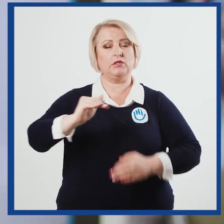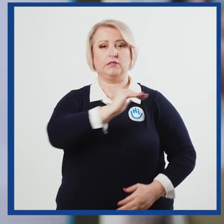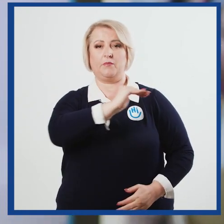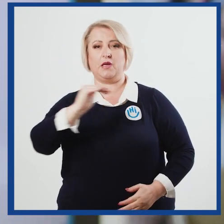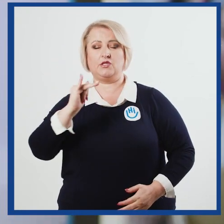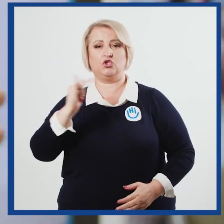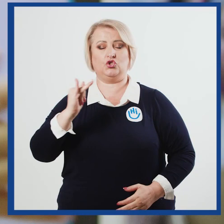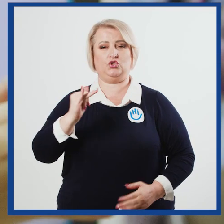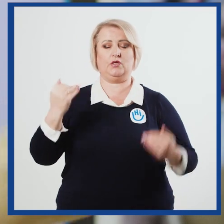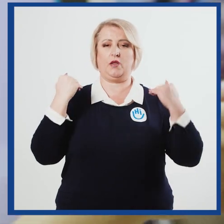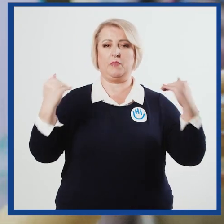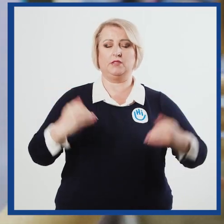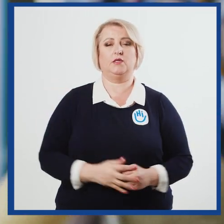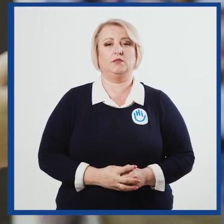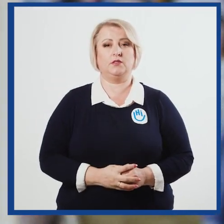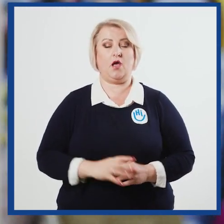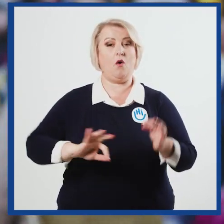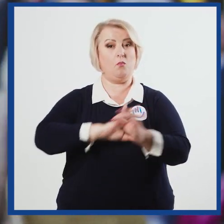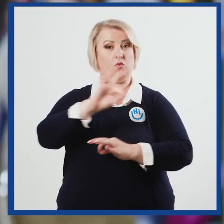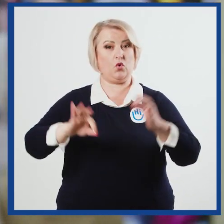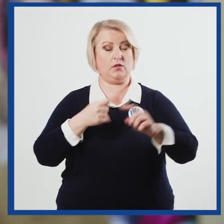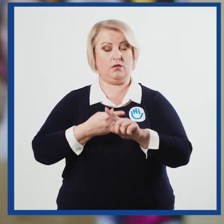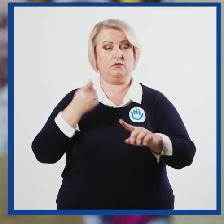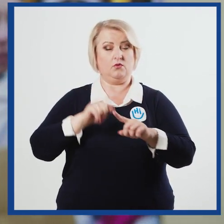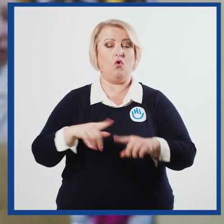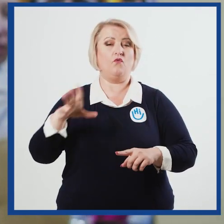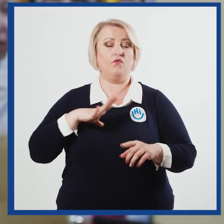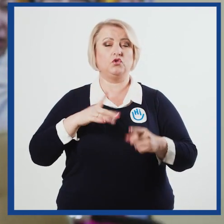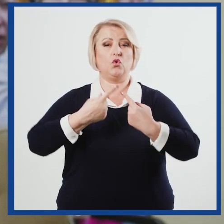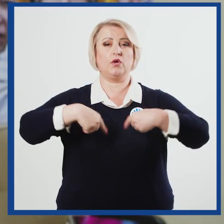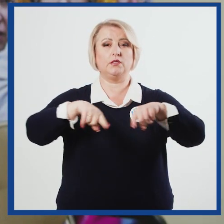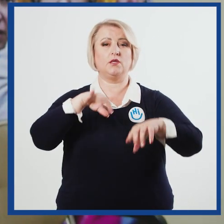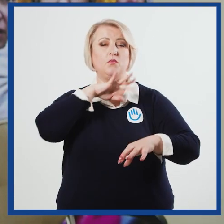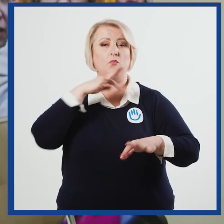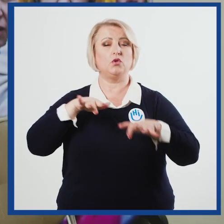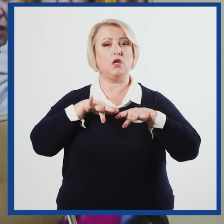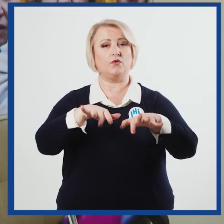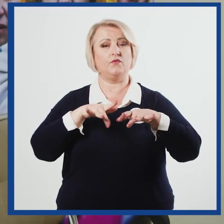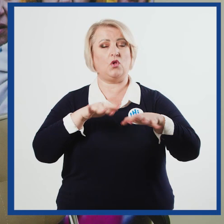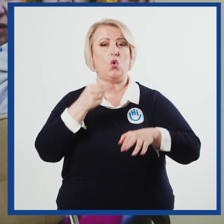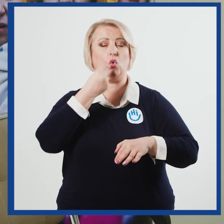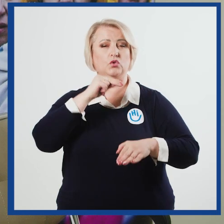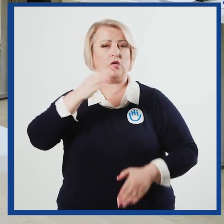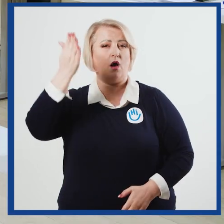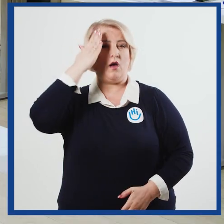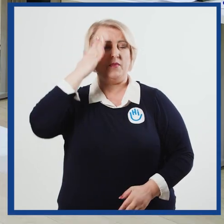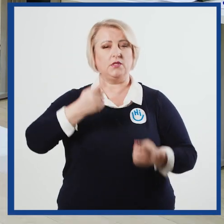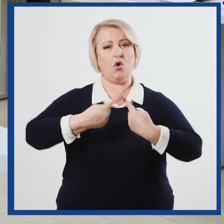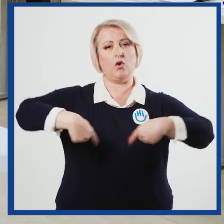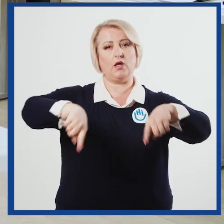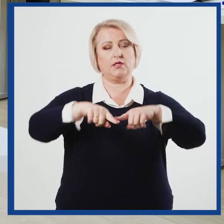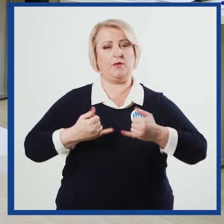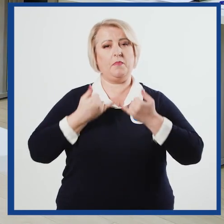Inclusion organized several capacity-building activities to strengthen the capacity of organizations of persons with disabilities,